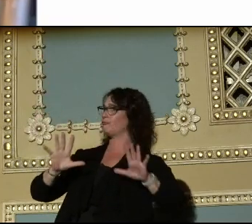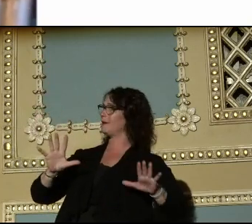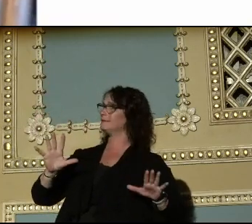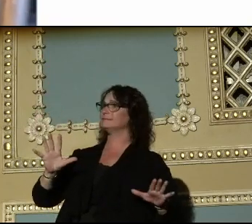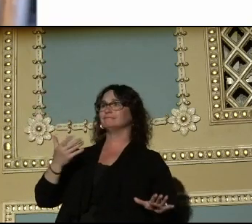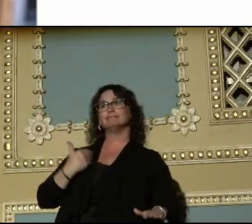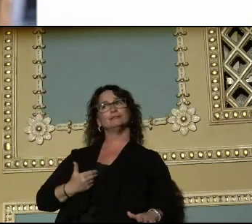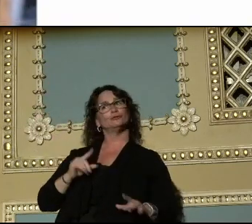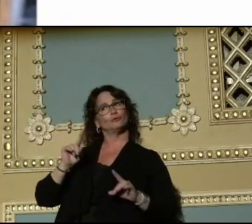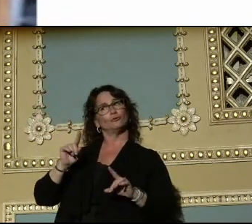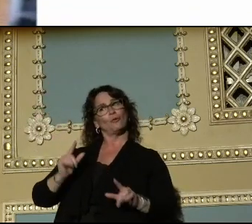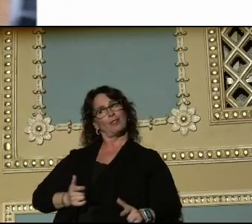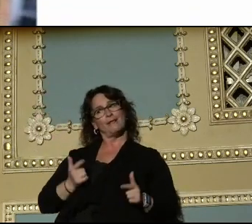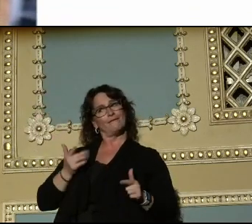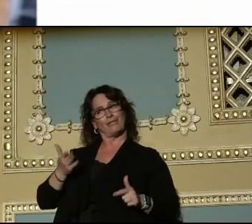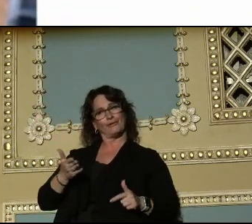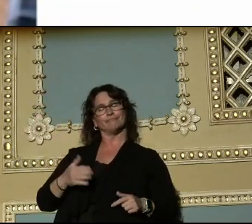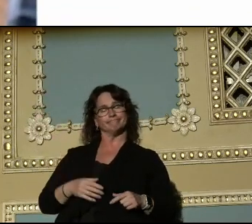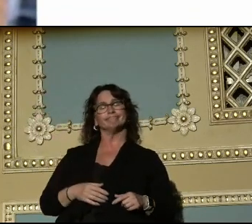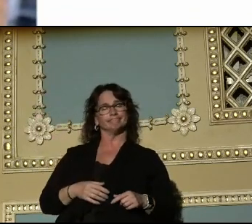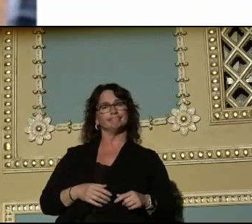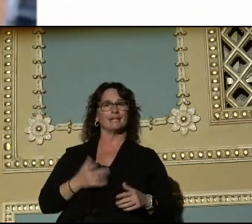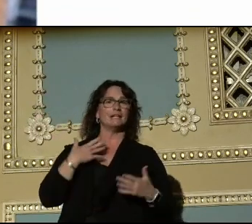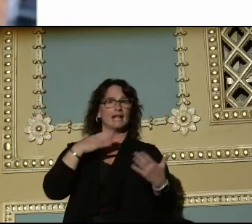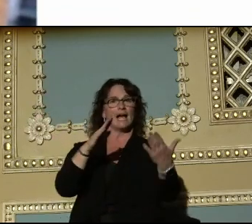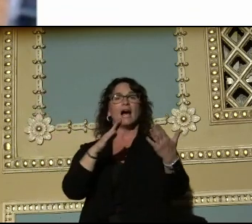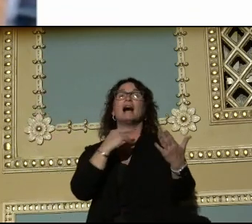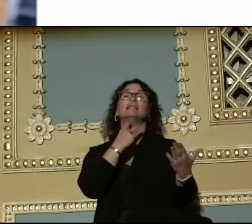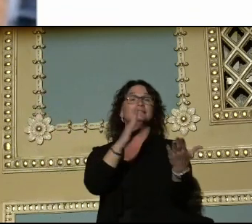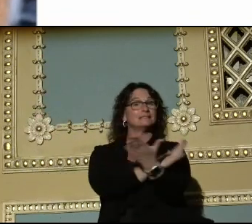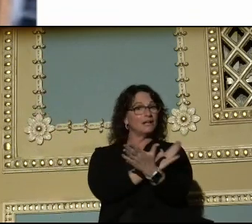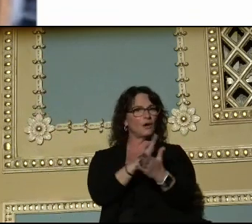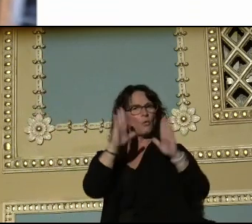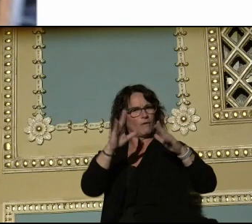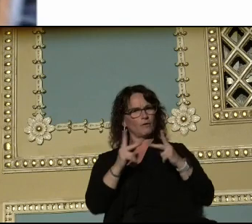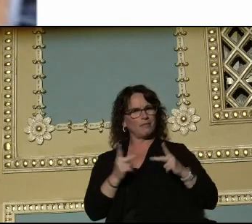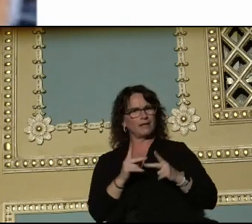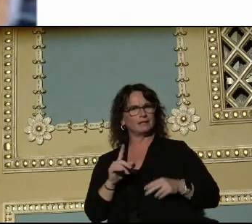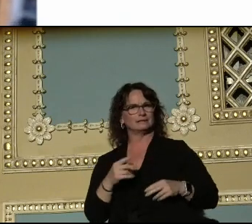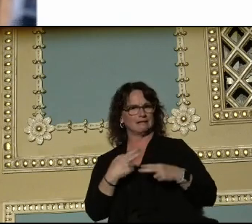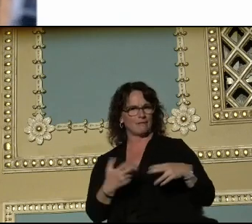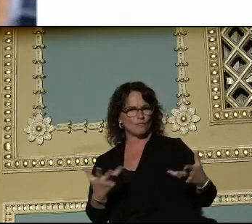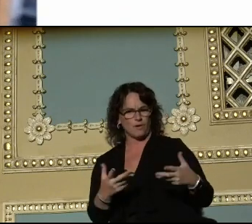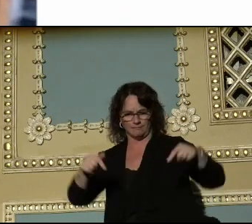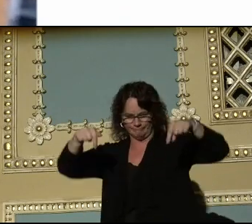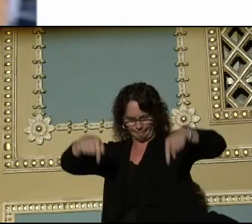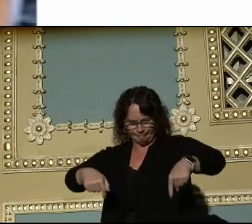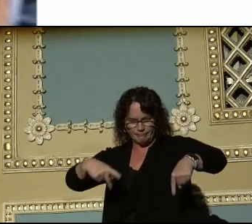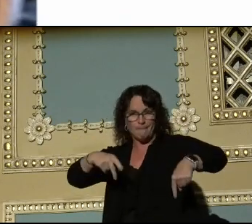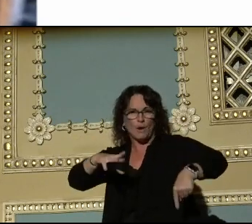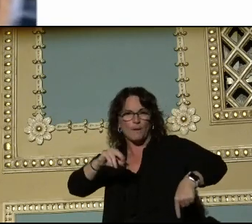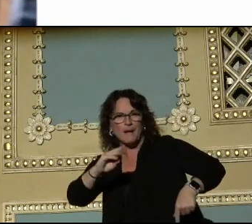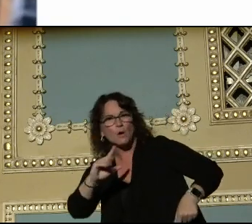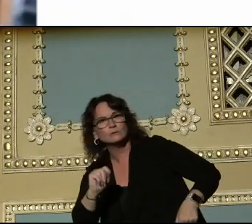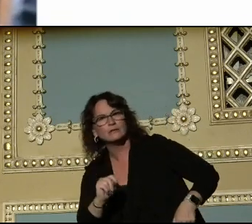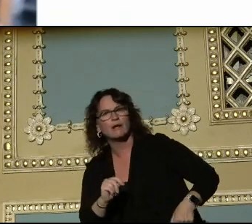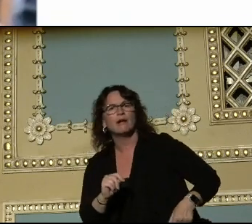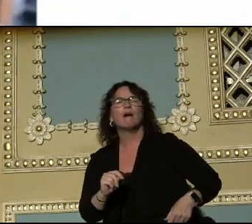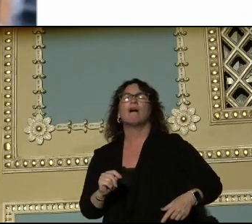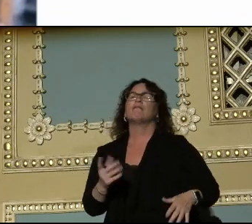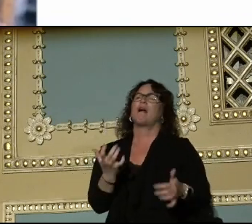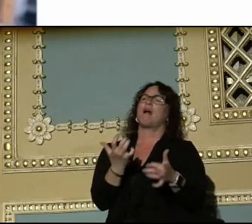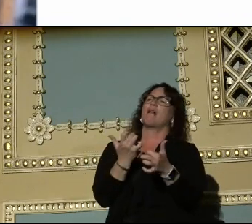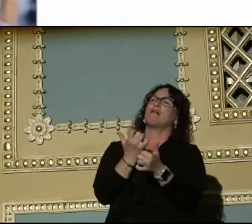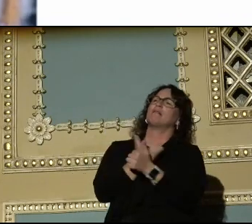I have sung at a wonderful place called the Paramount on several occasions, and I loved it every time. It's one of